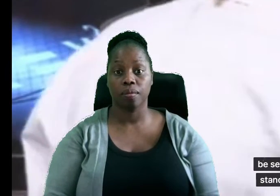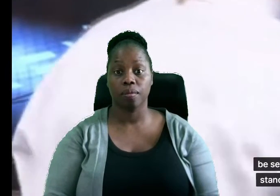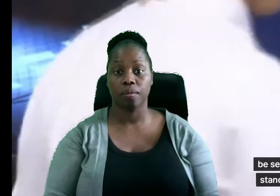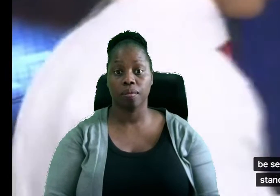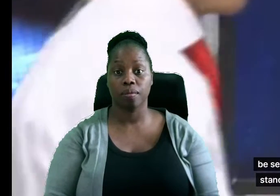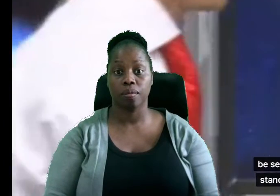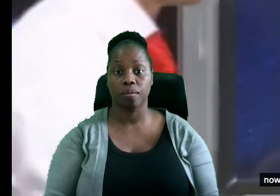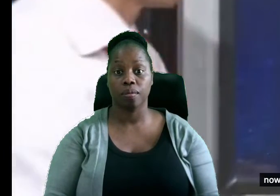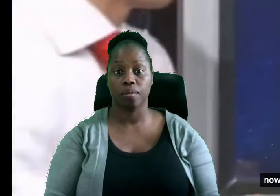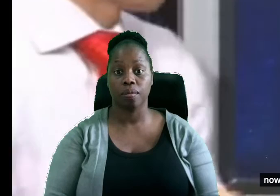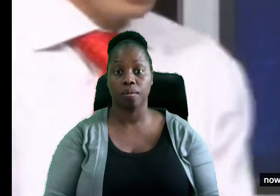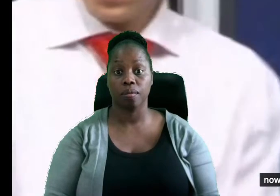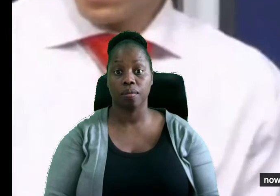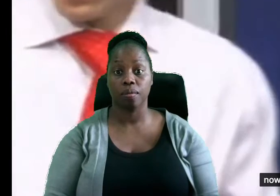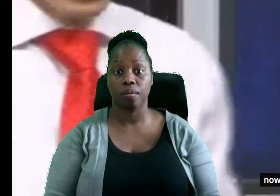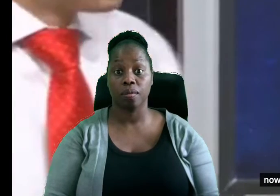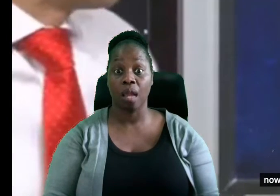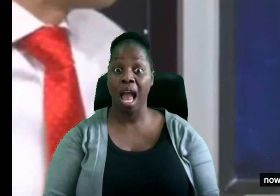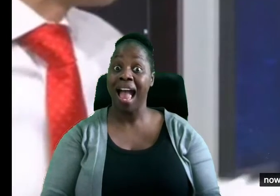above and below the mean.